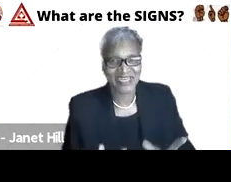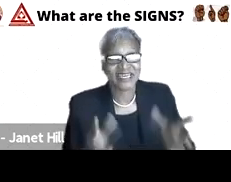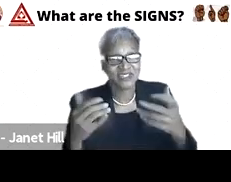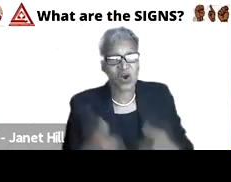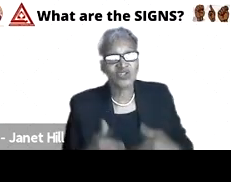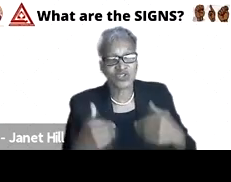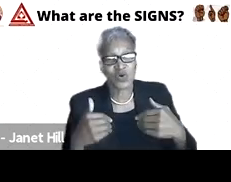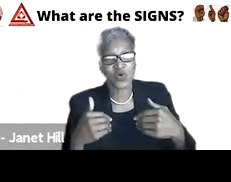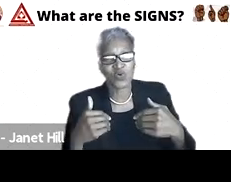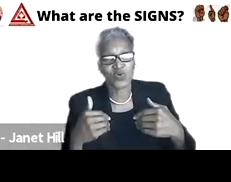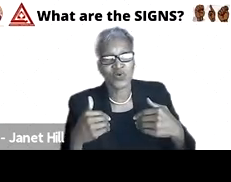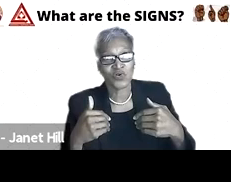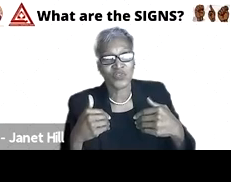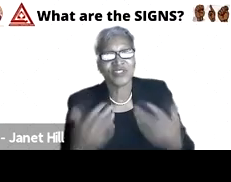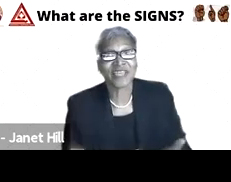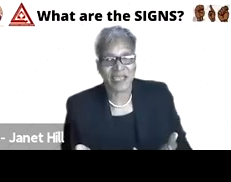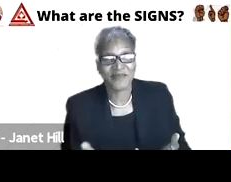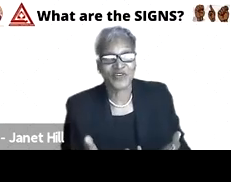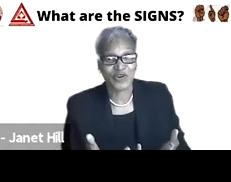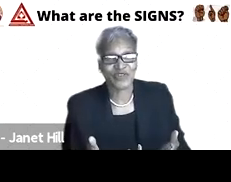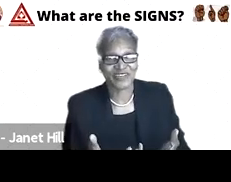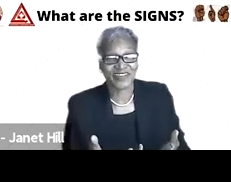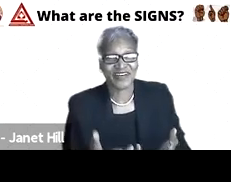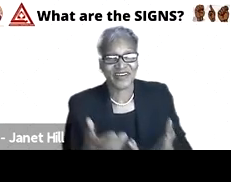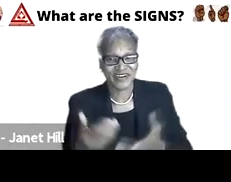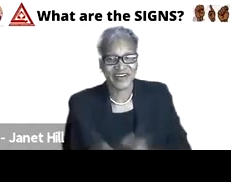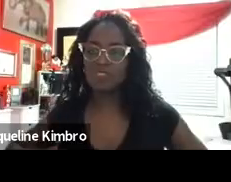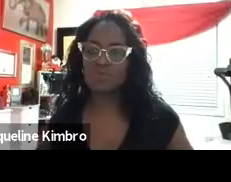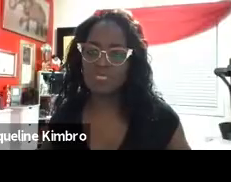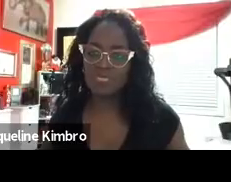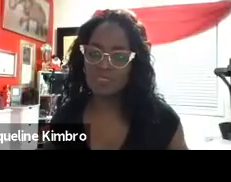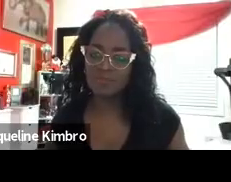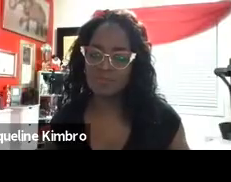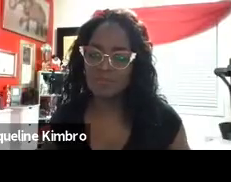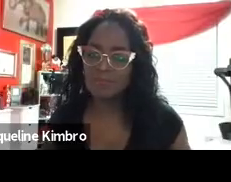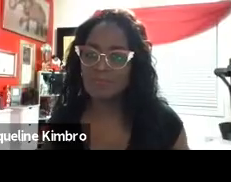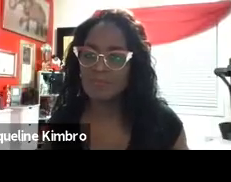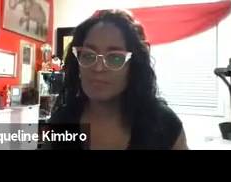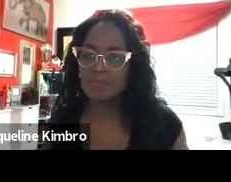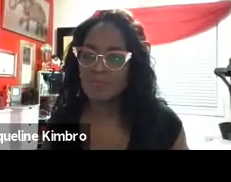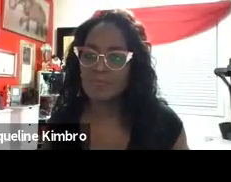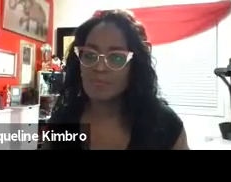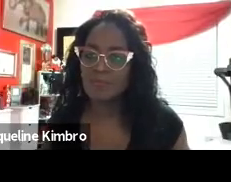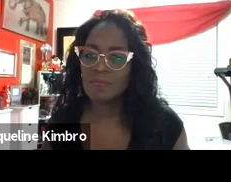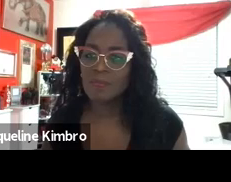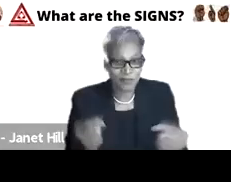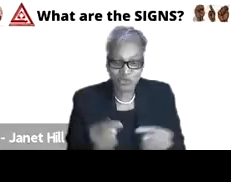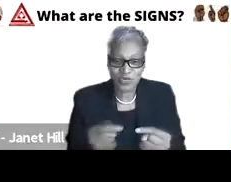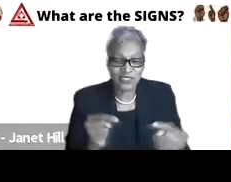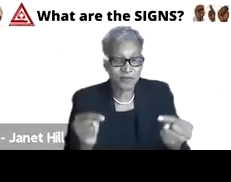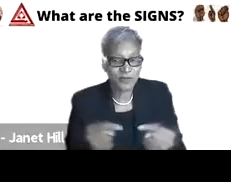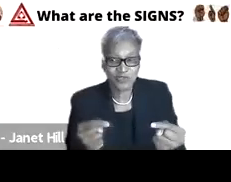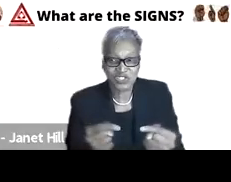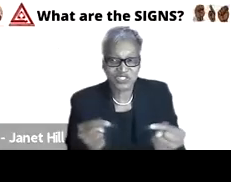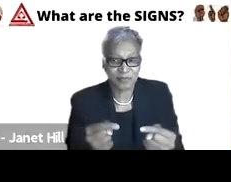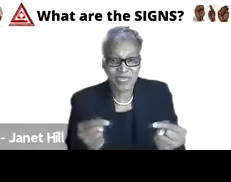pain is also the same for hurt. But it's twisting. Pain. Some people